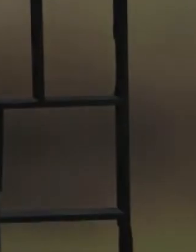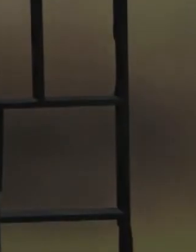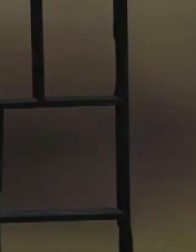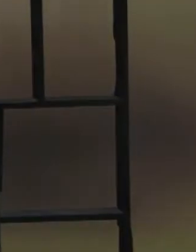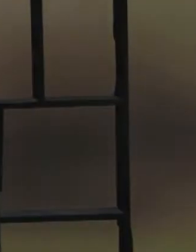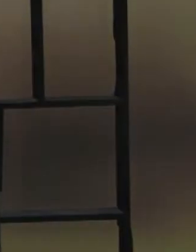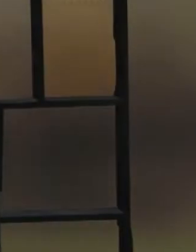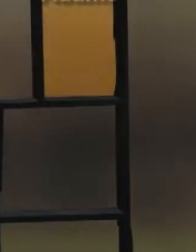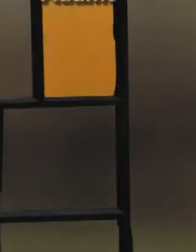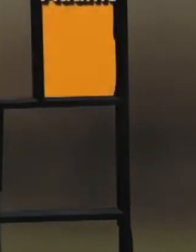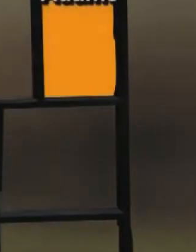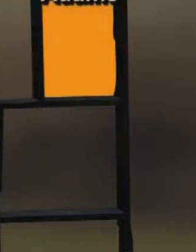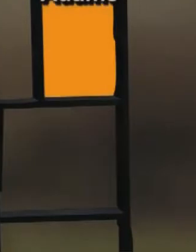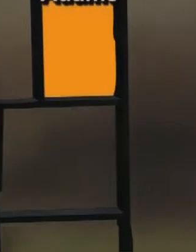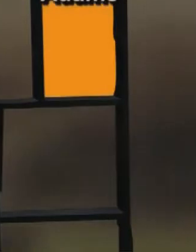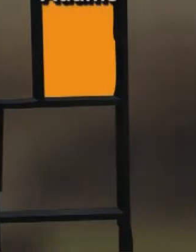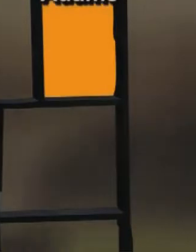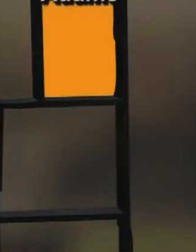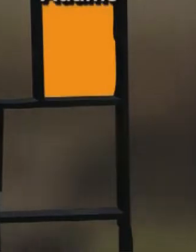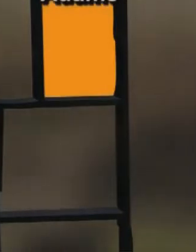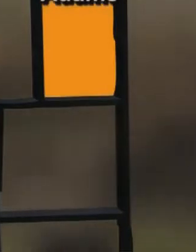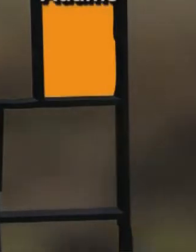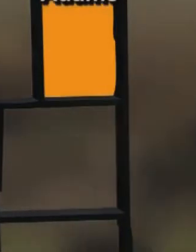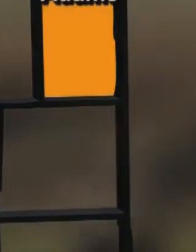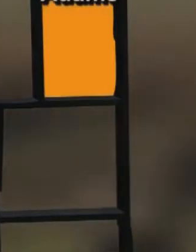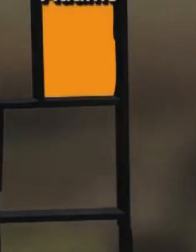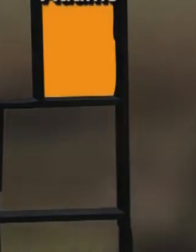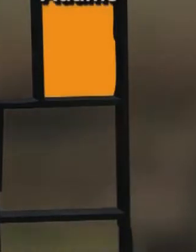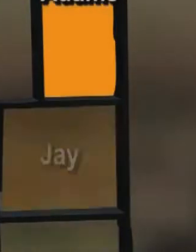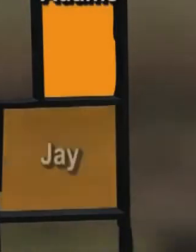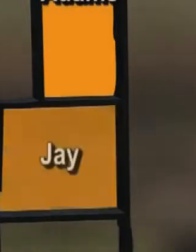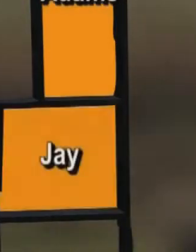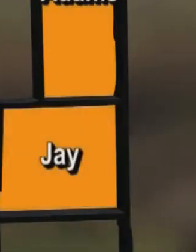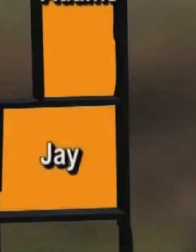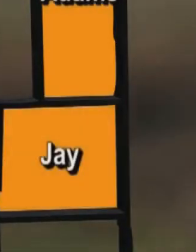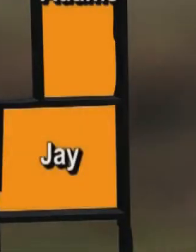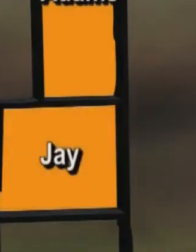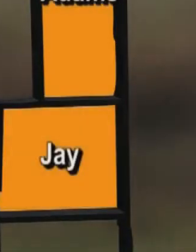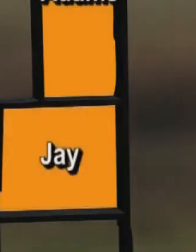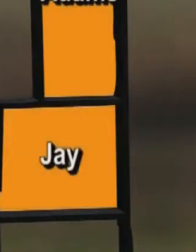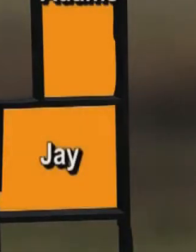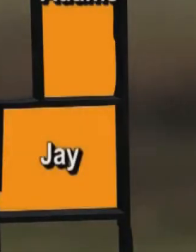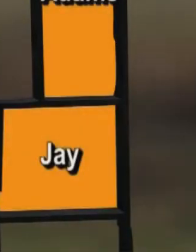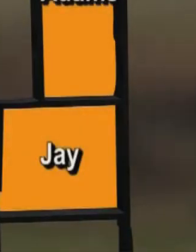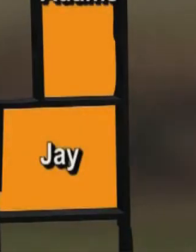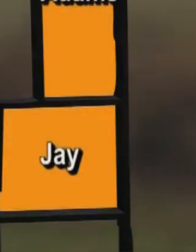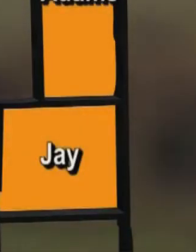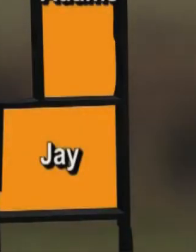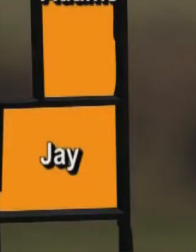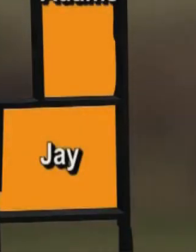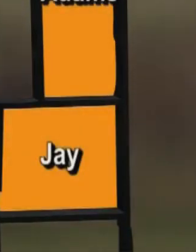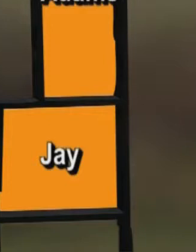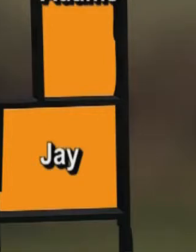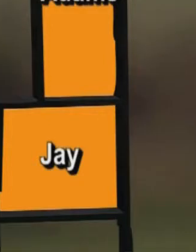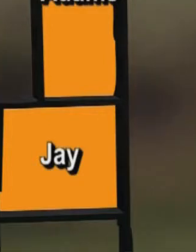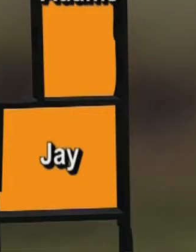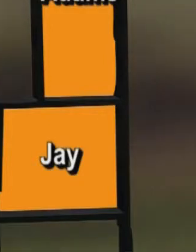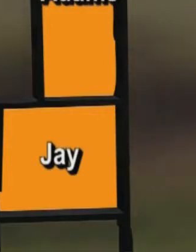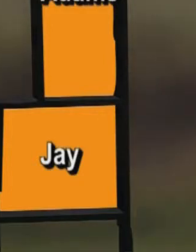We serve residents of Adams, Allen, DeKalb, Huntington, Jay, Kosciuszko, LaGrange,